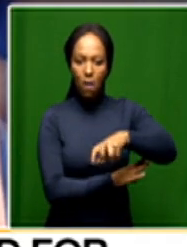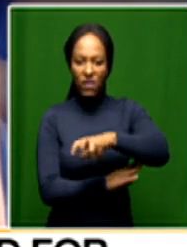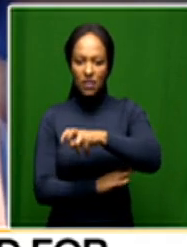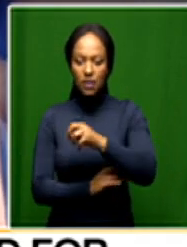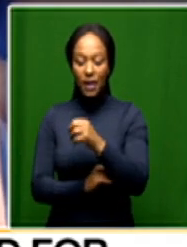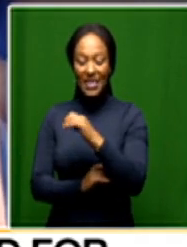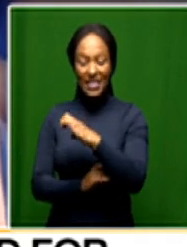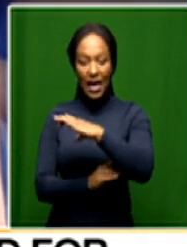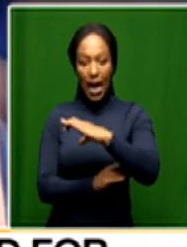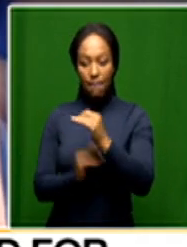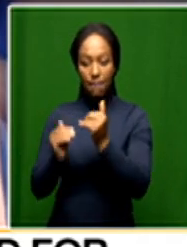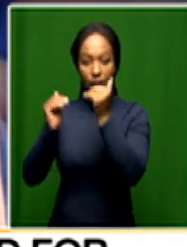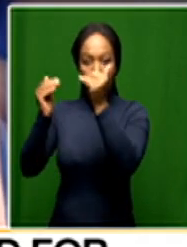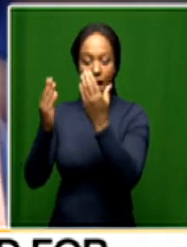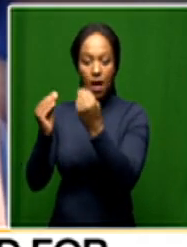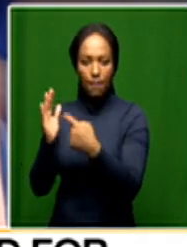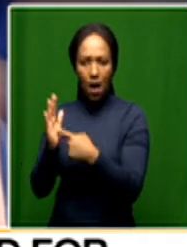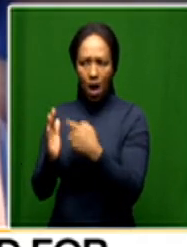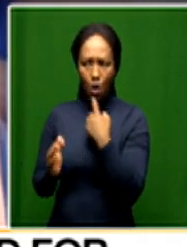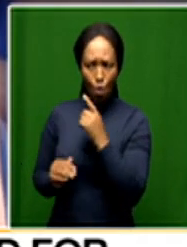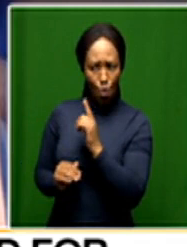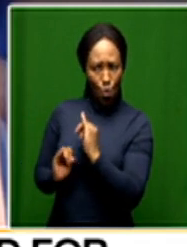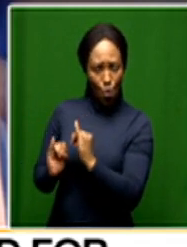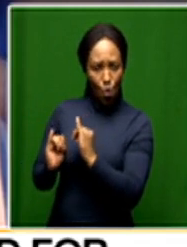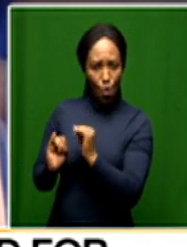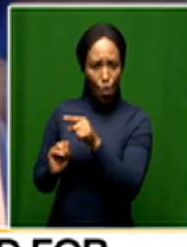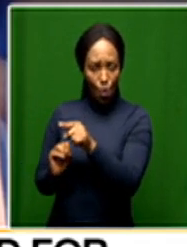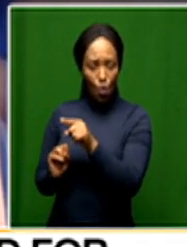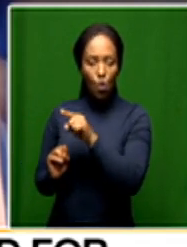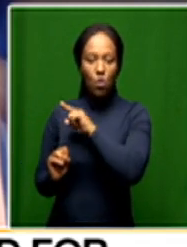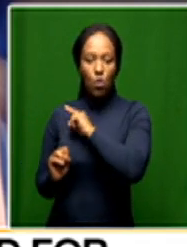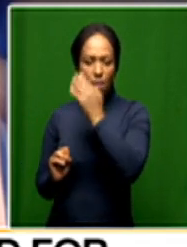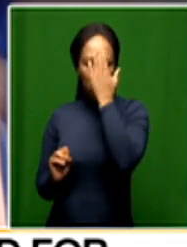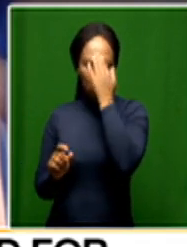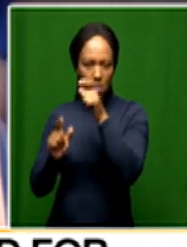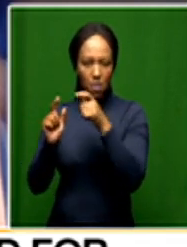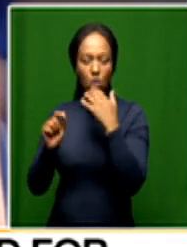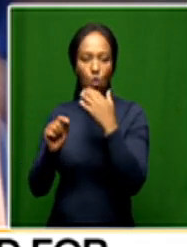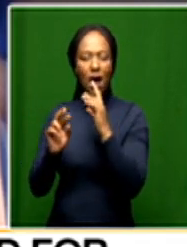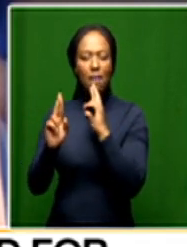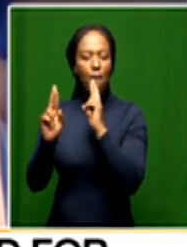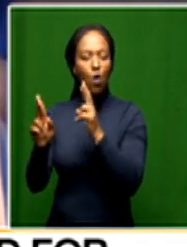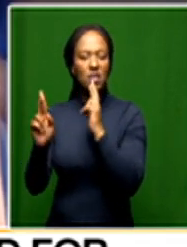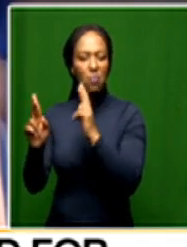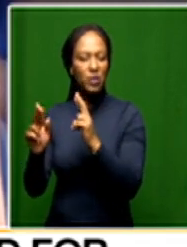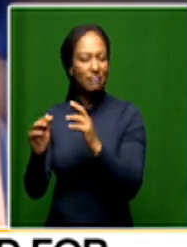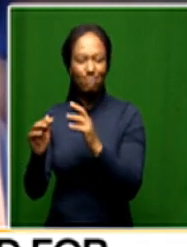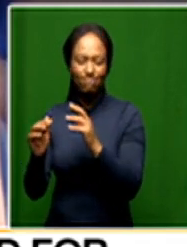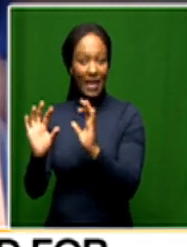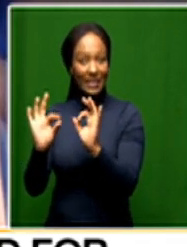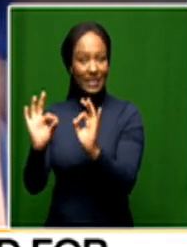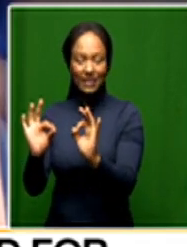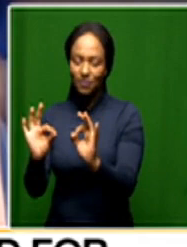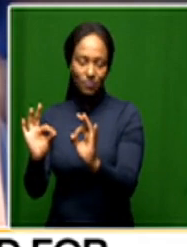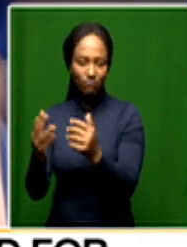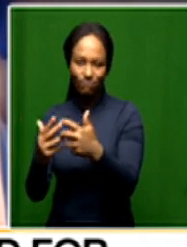one did set alarm bells going. But I know that there's been a lot of talk of the underreporting in the Eastern Cape, even to the point of